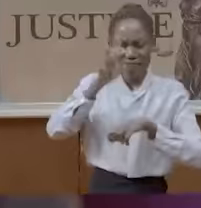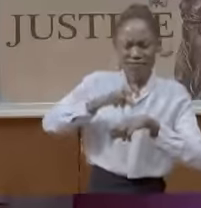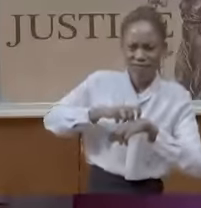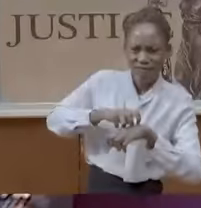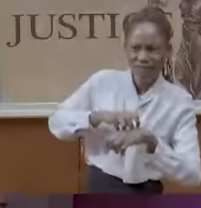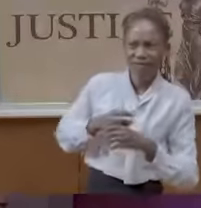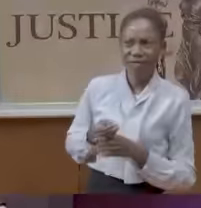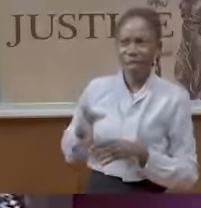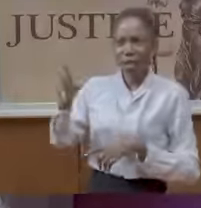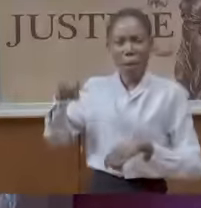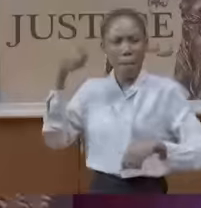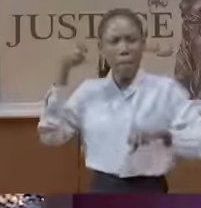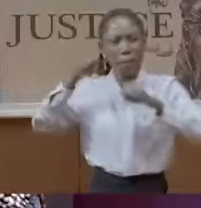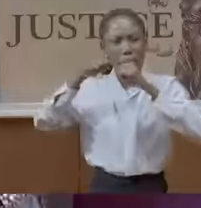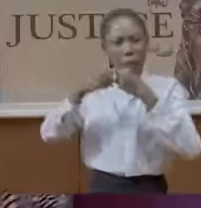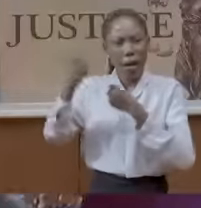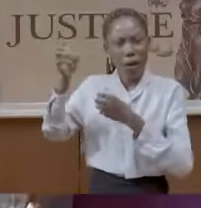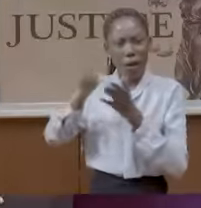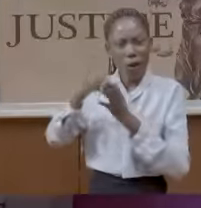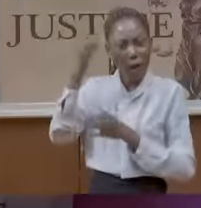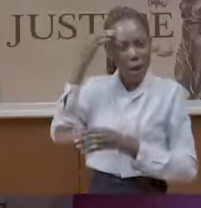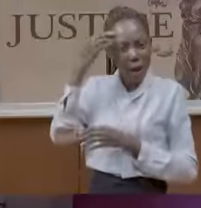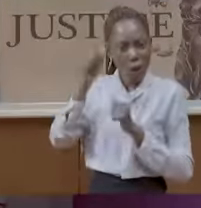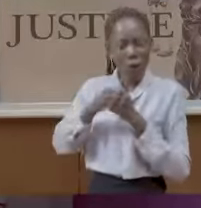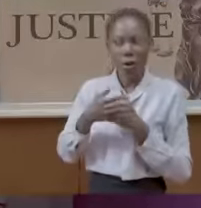break my head, blood. And